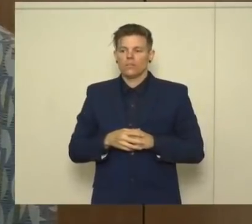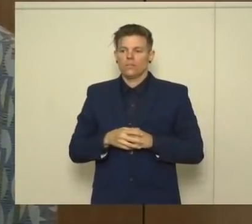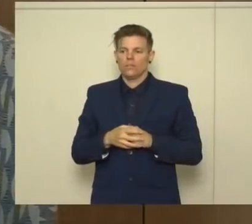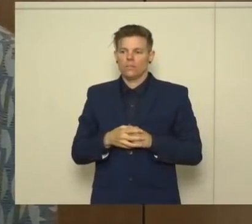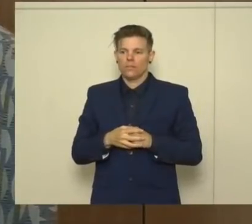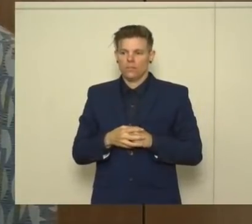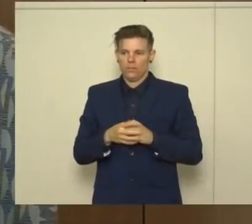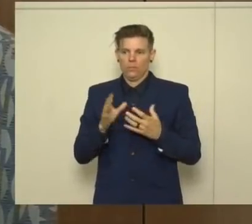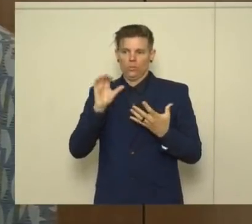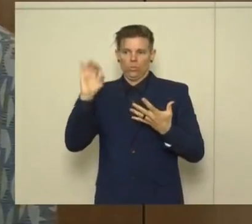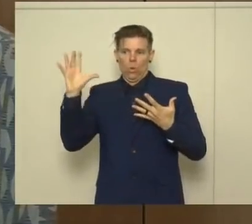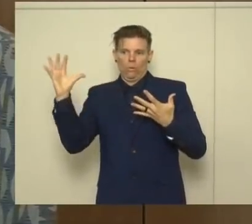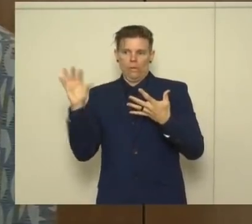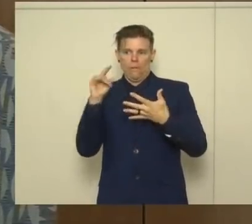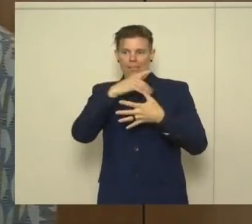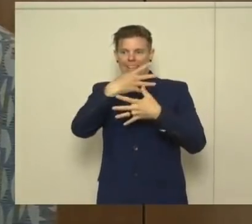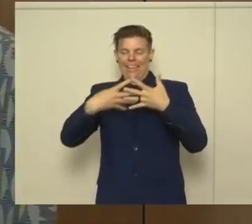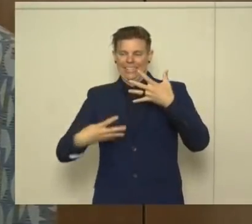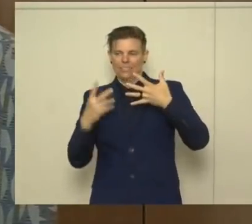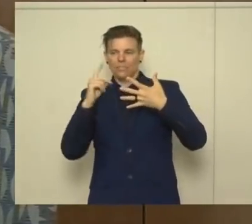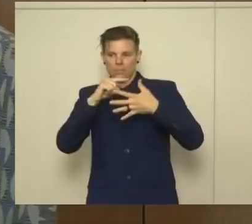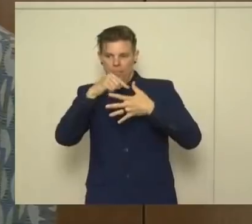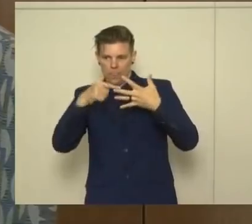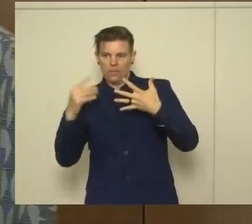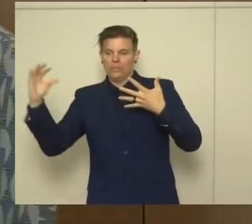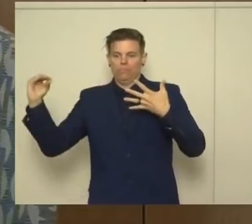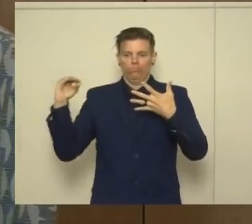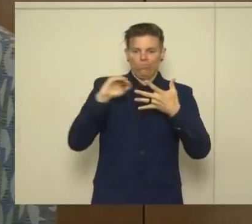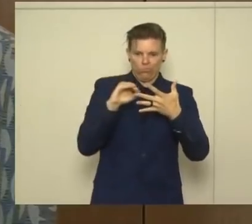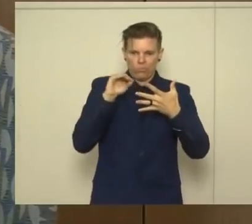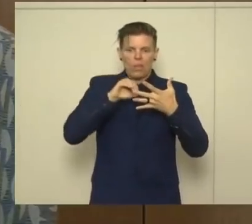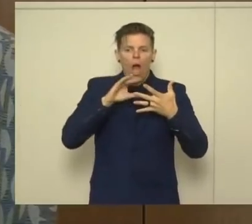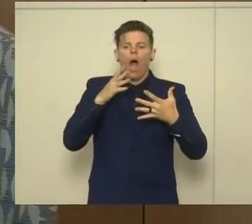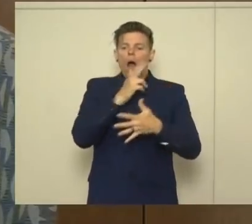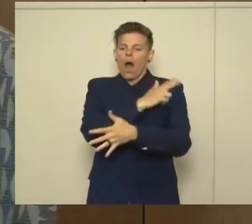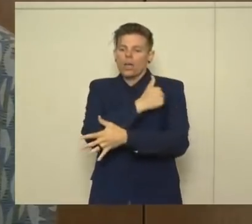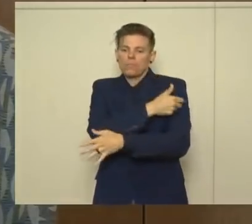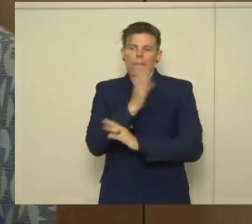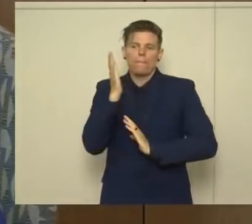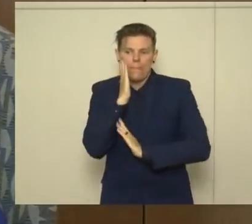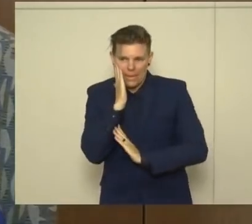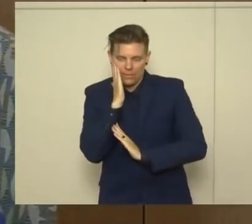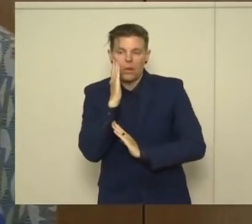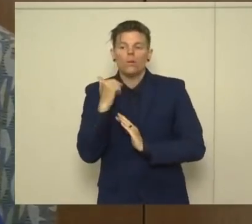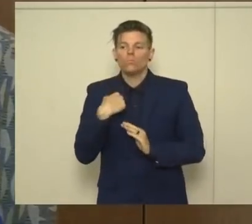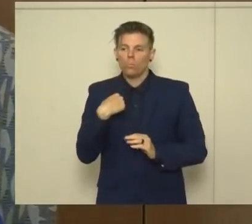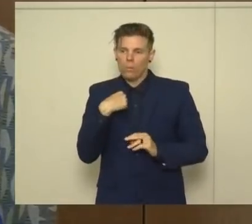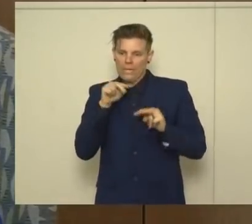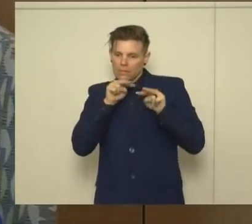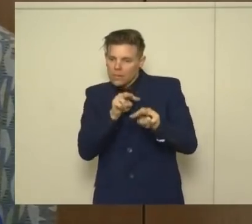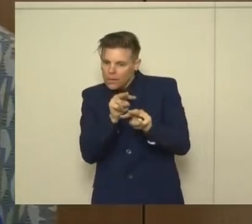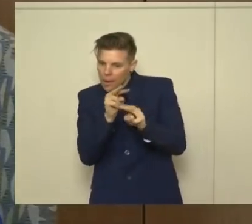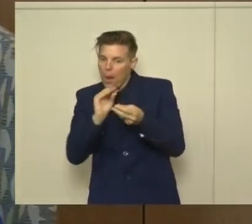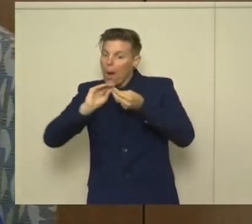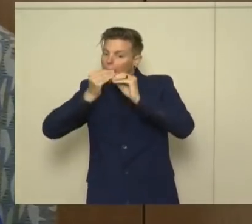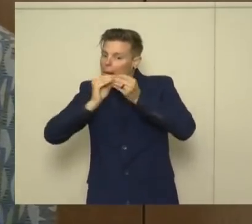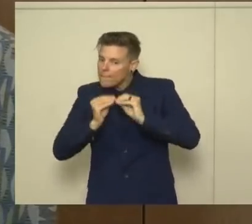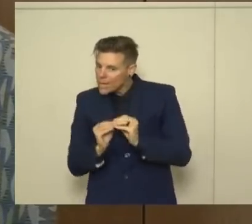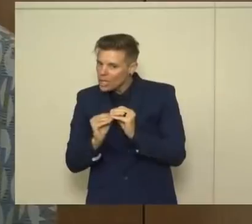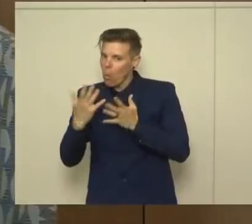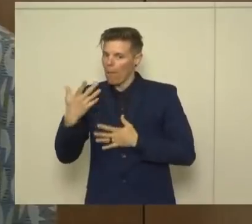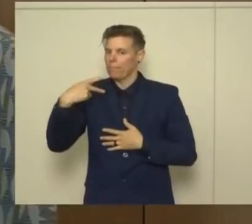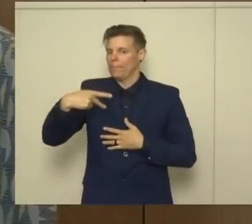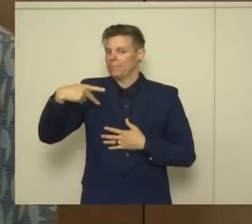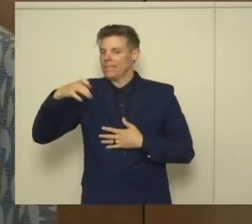that's the best way to describe that in the gating criteria. But we do track PPE. So